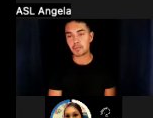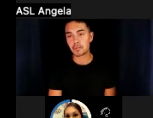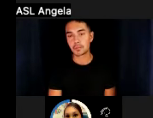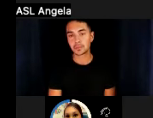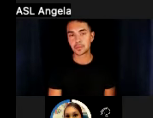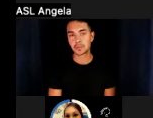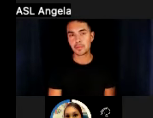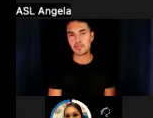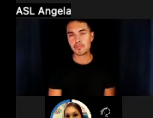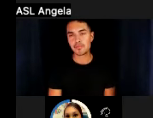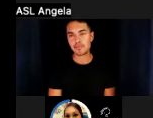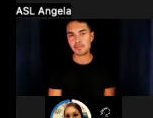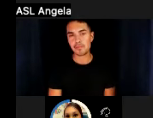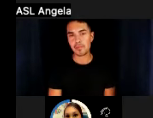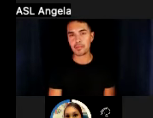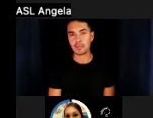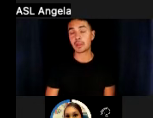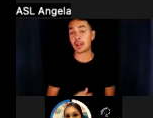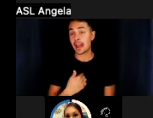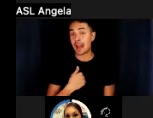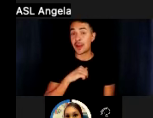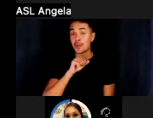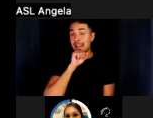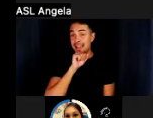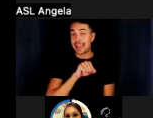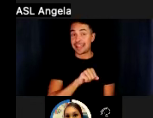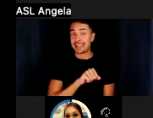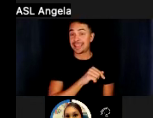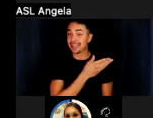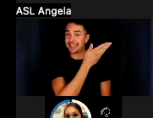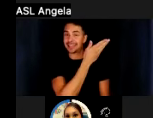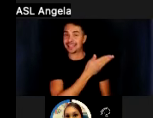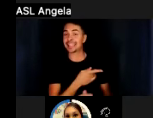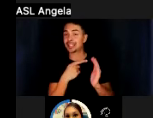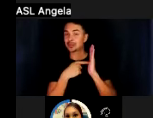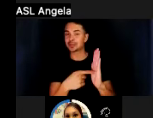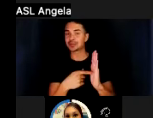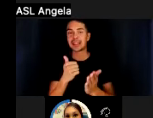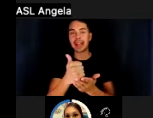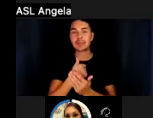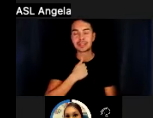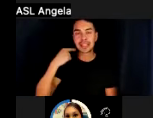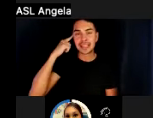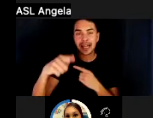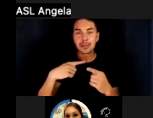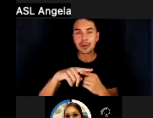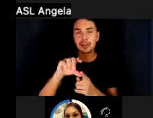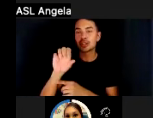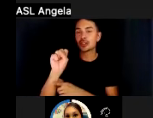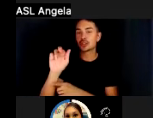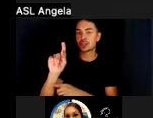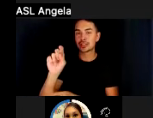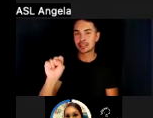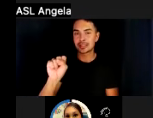So I really like kind of how this is illustrated because it helps us think about SARTs kind of